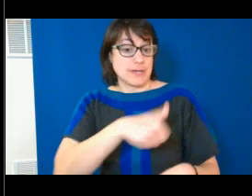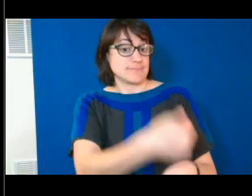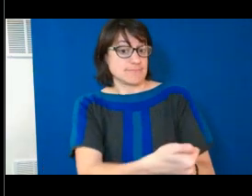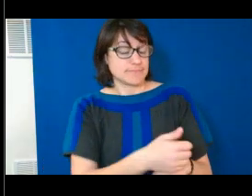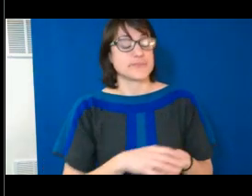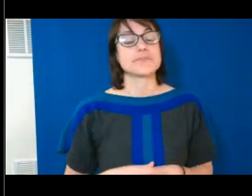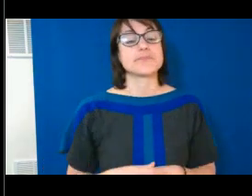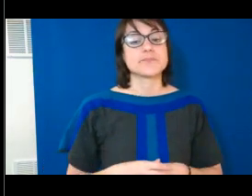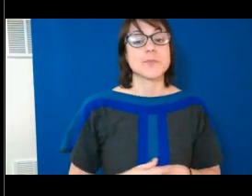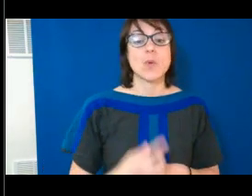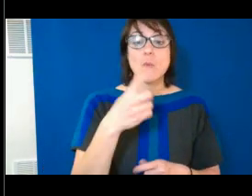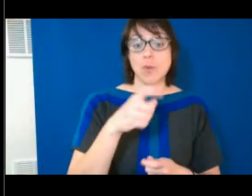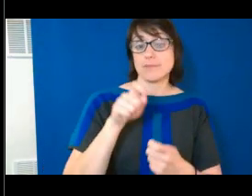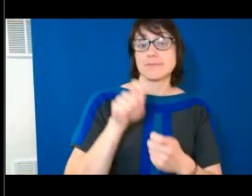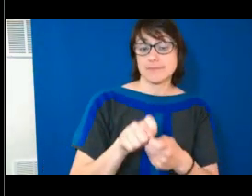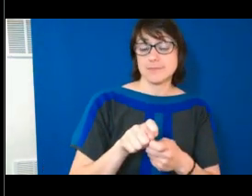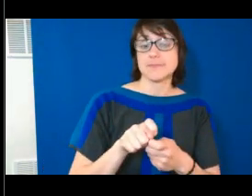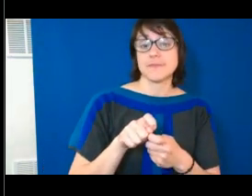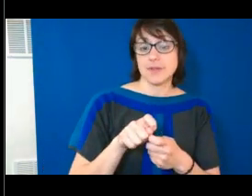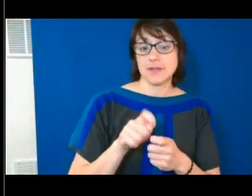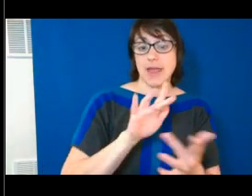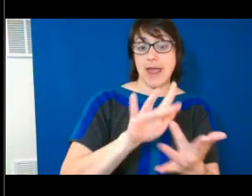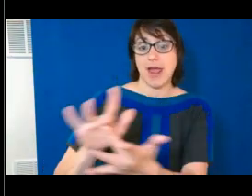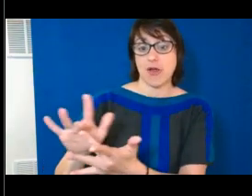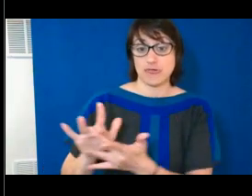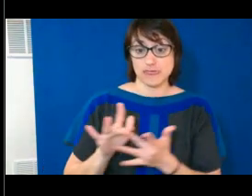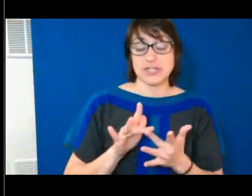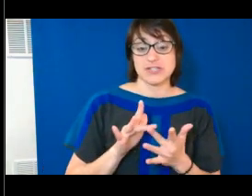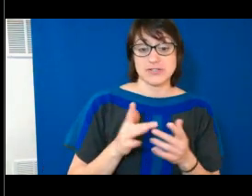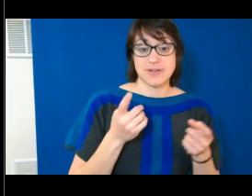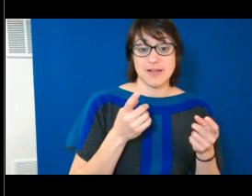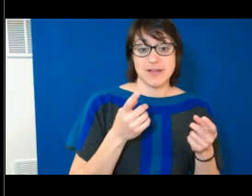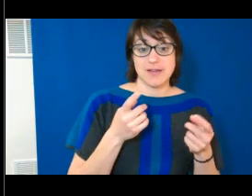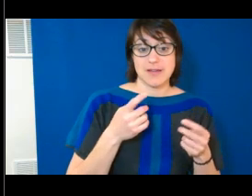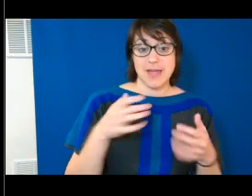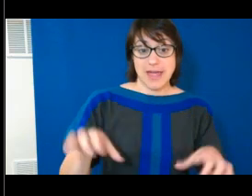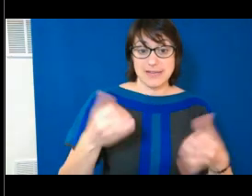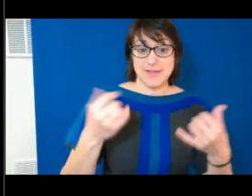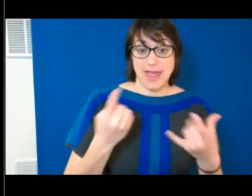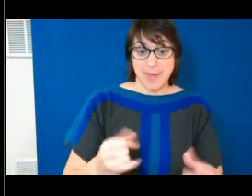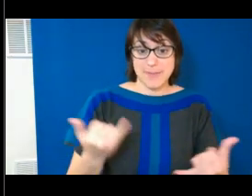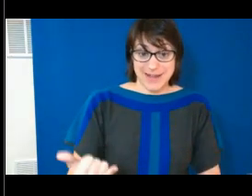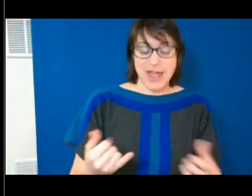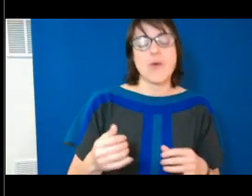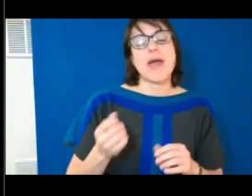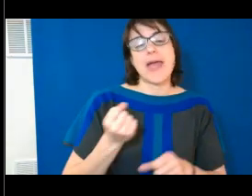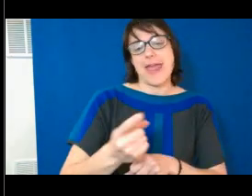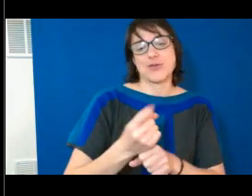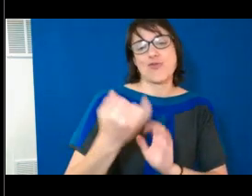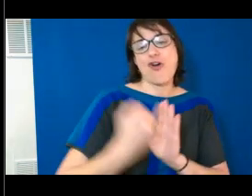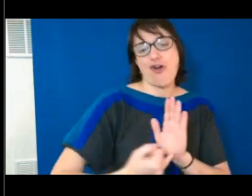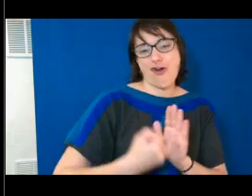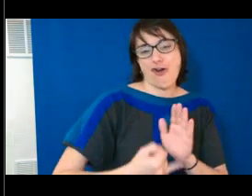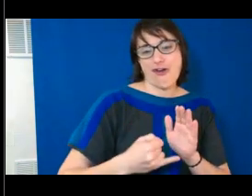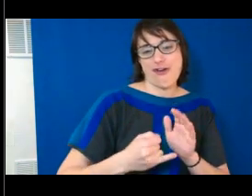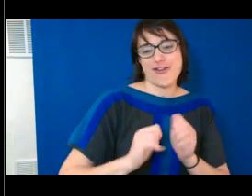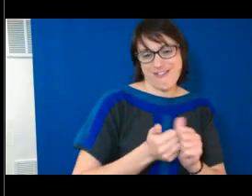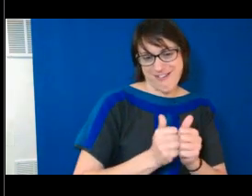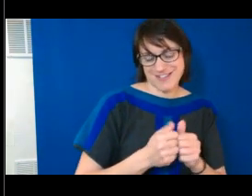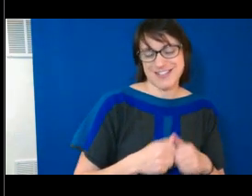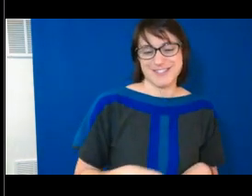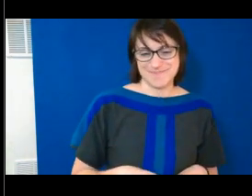outreach activity that's going on right now is our annual art contest. Art is a great way to spread awareness about marine debris, and the art contest